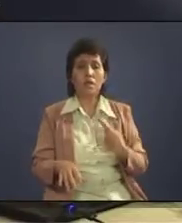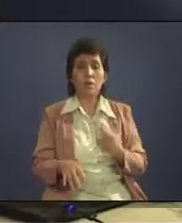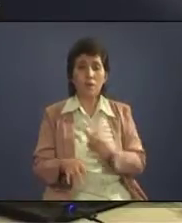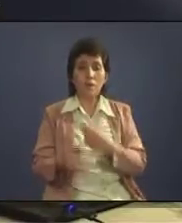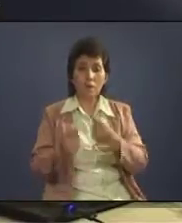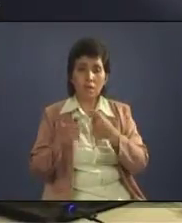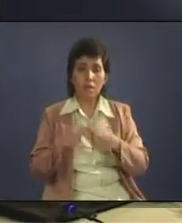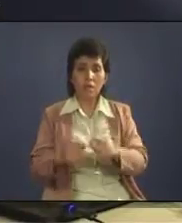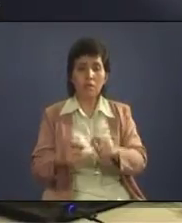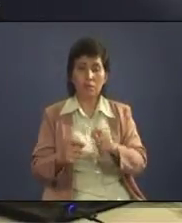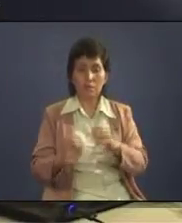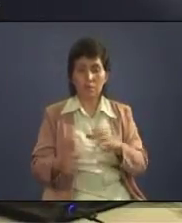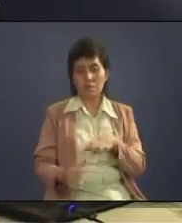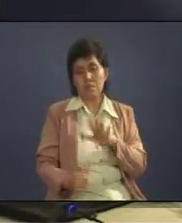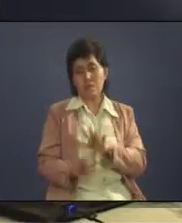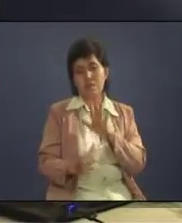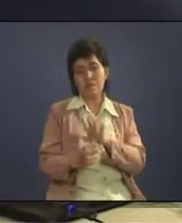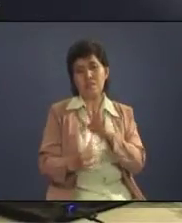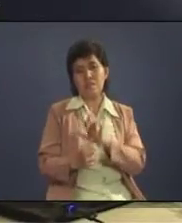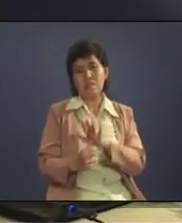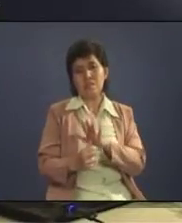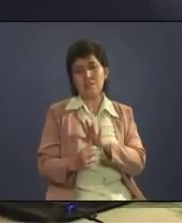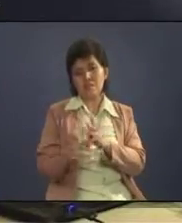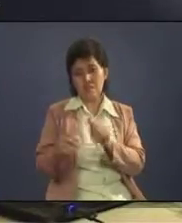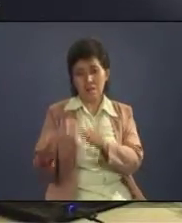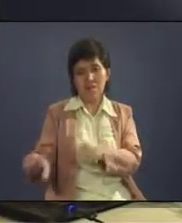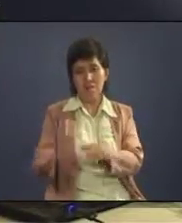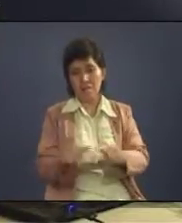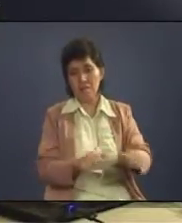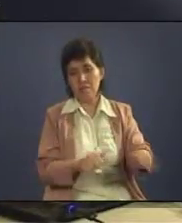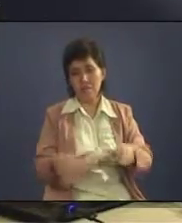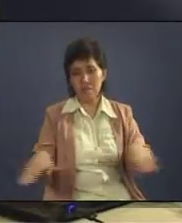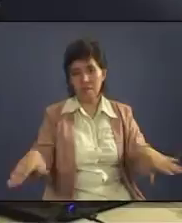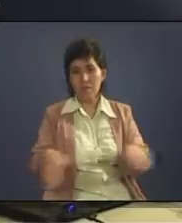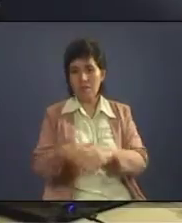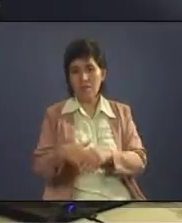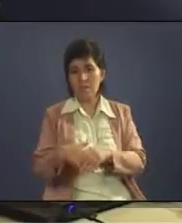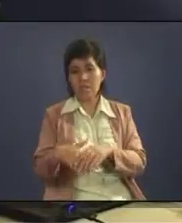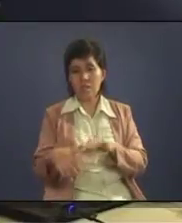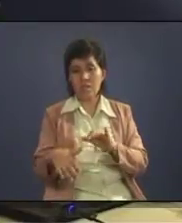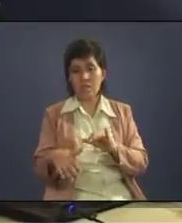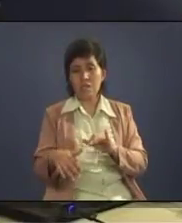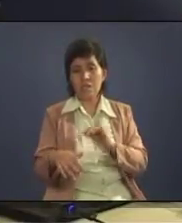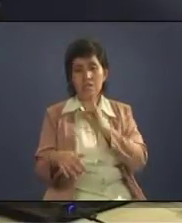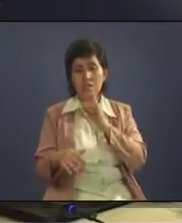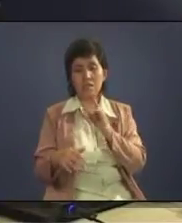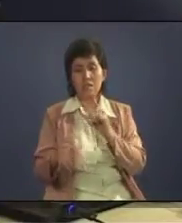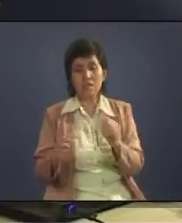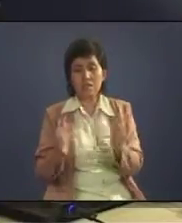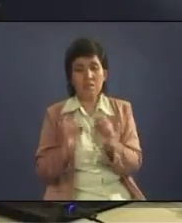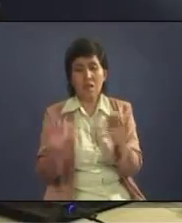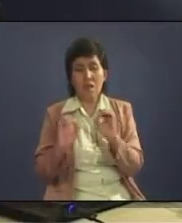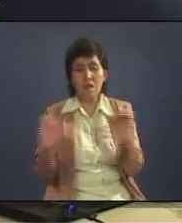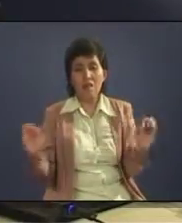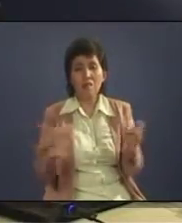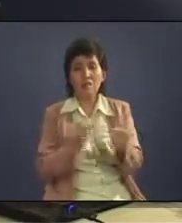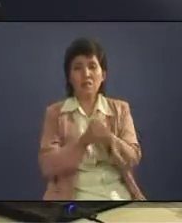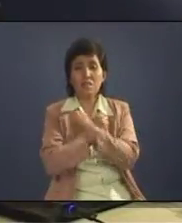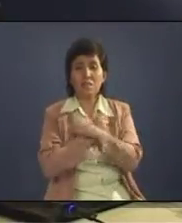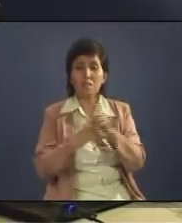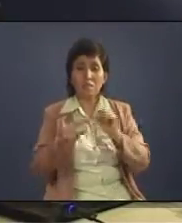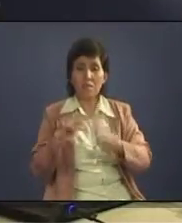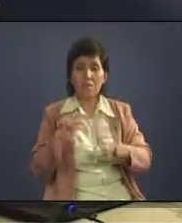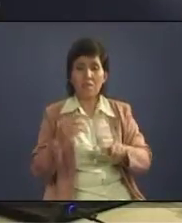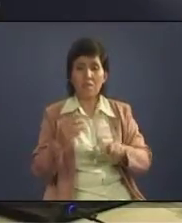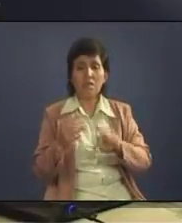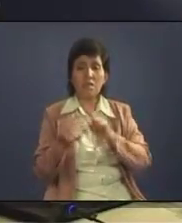try to criticize arranged marriage and we say there's no love at all, how is it going to survive? At the end of the